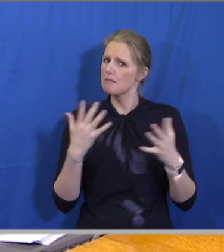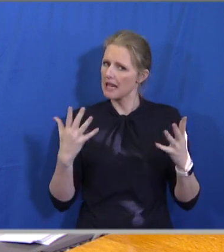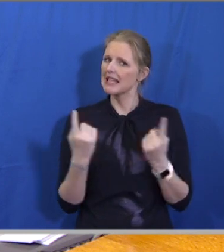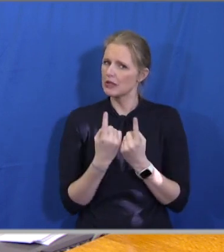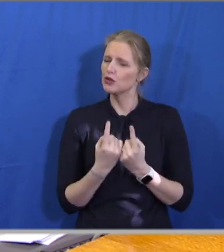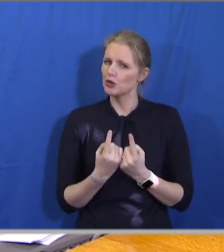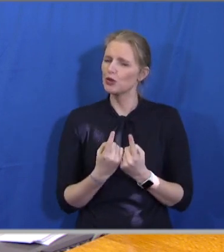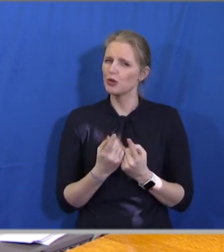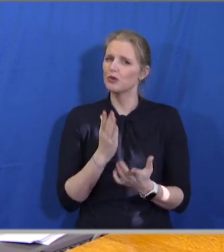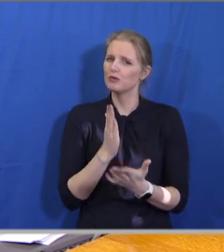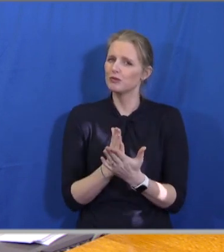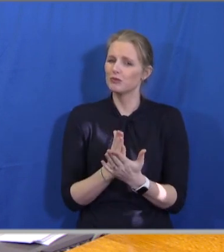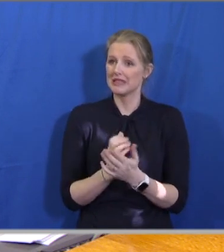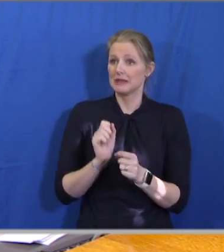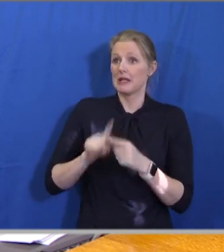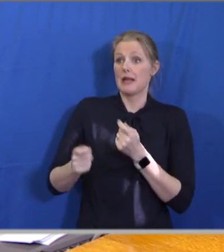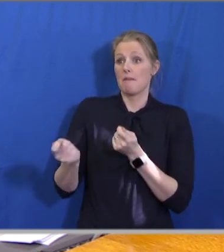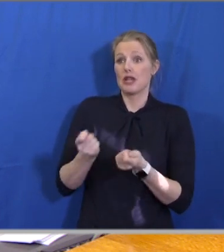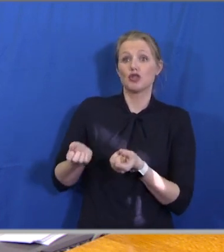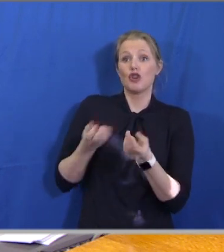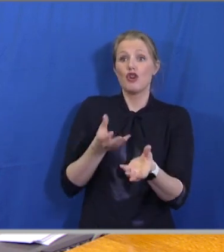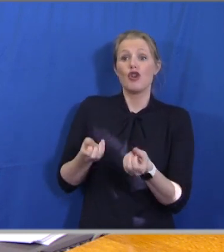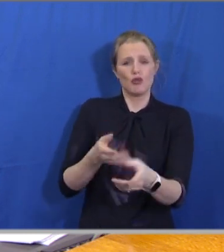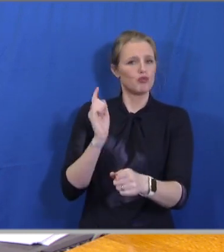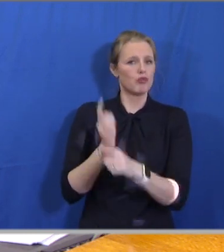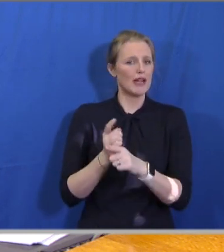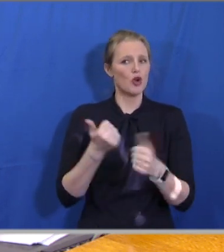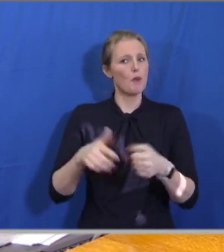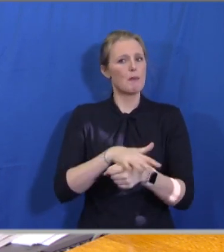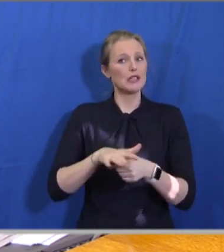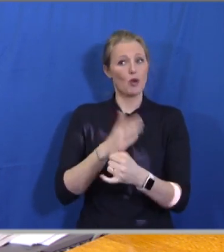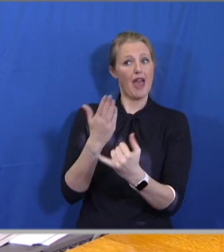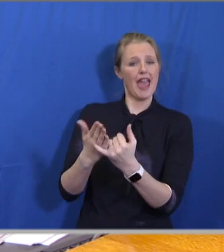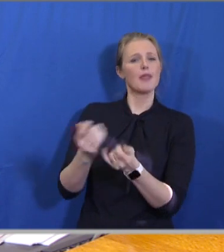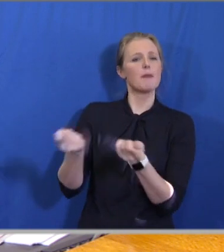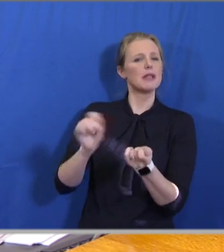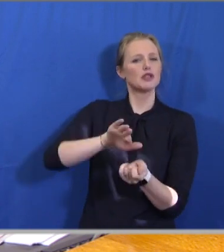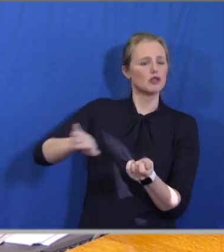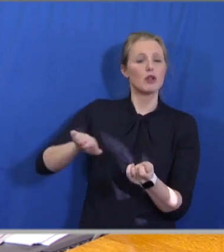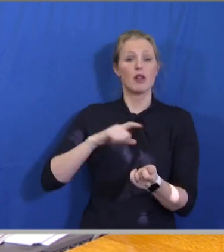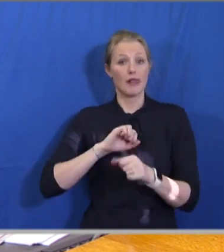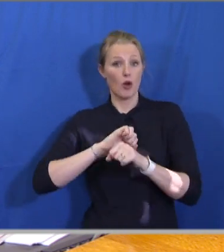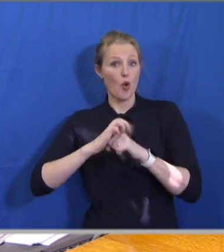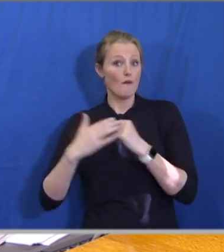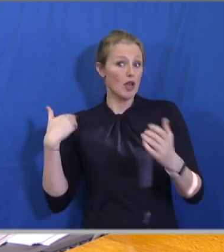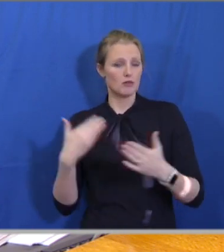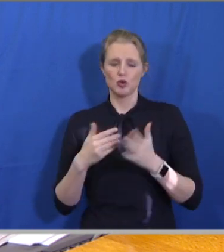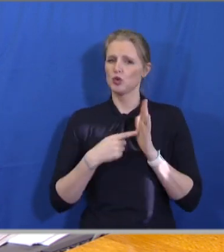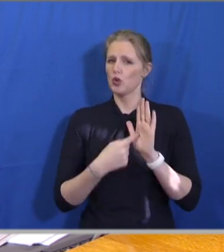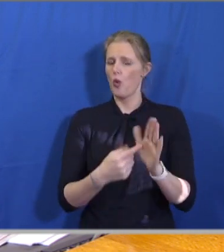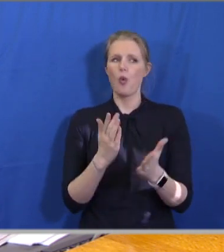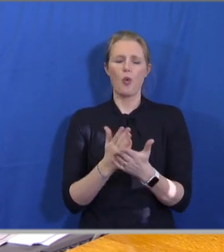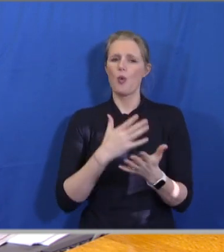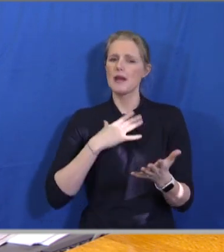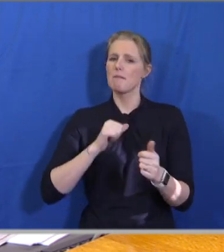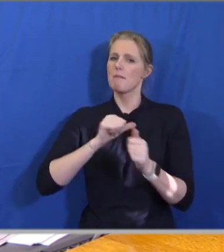it's in terms of the minister's contribution, I think it's a great place to end. I do think COVID has kind of demonstrated the fact that we need better